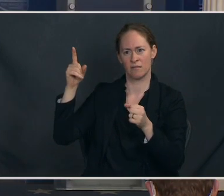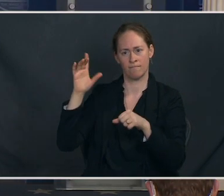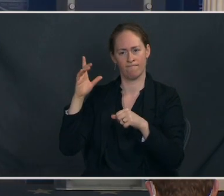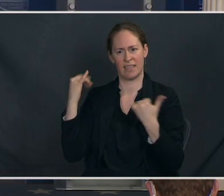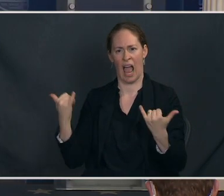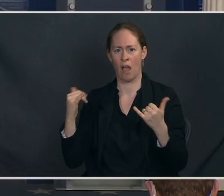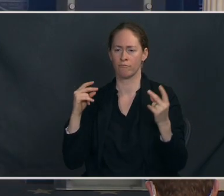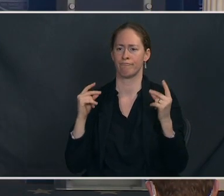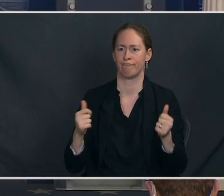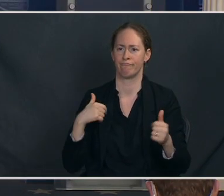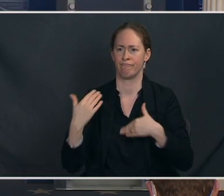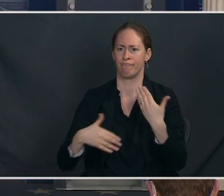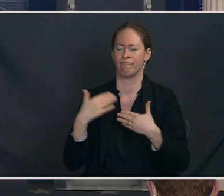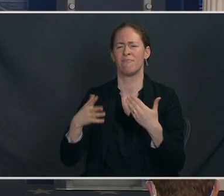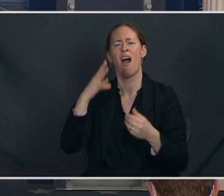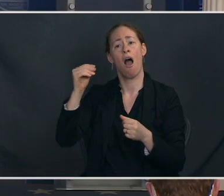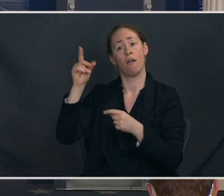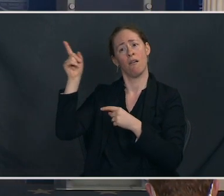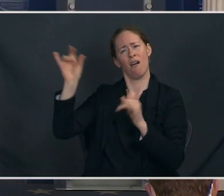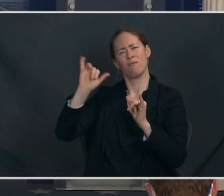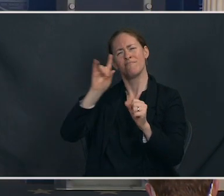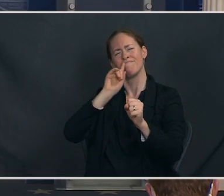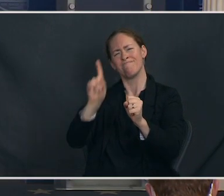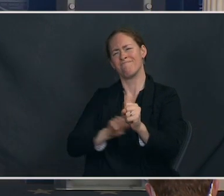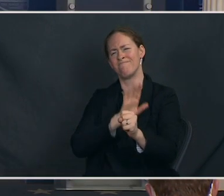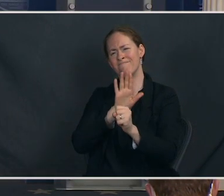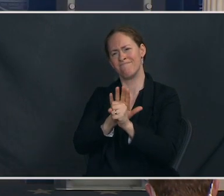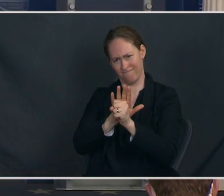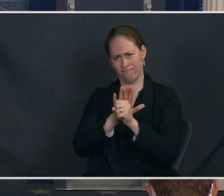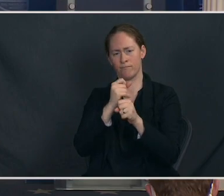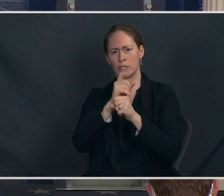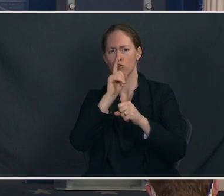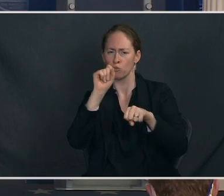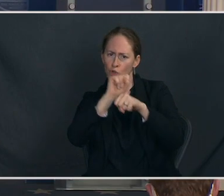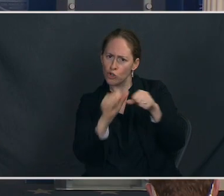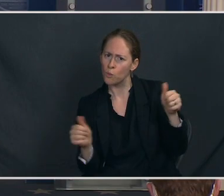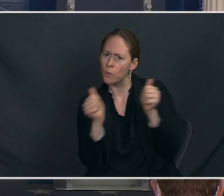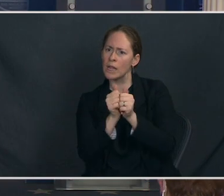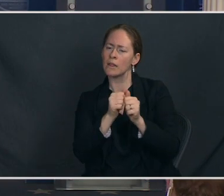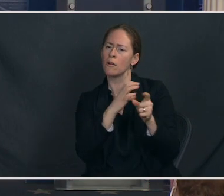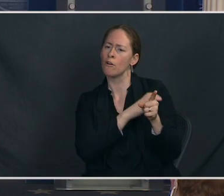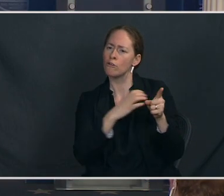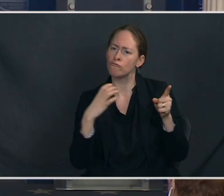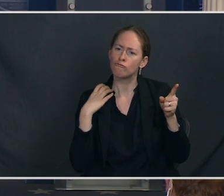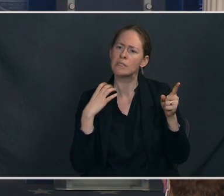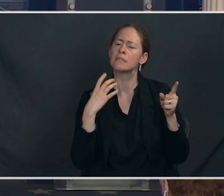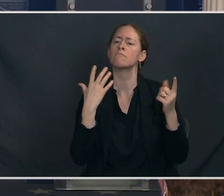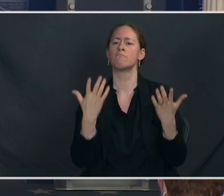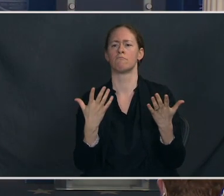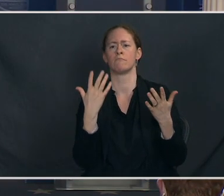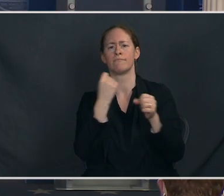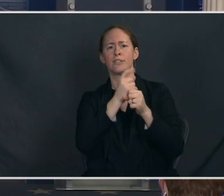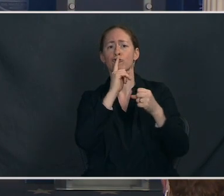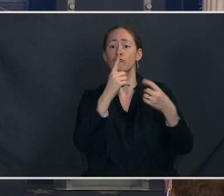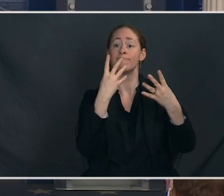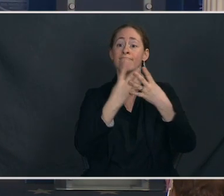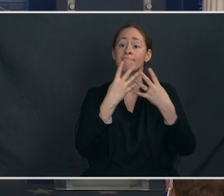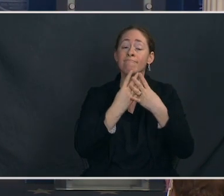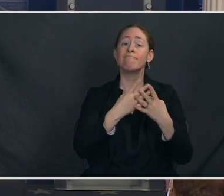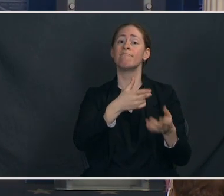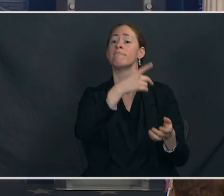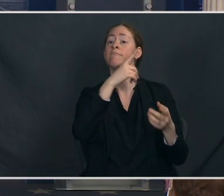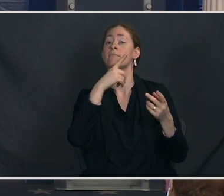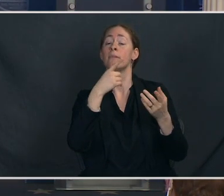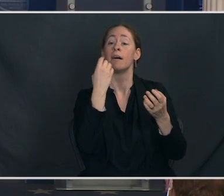is committed to working with Congress to advance equity in our economy, our criminal justice systems, our healthcare systems, and in our